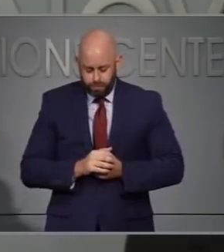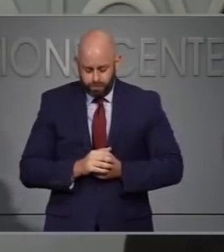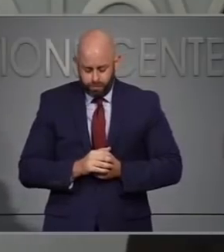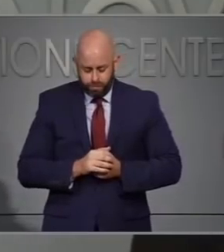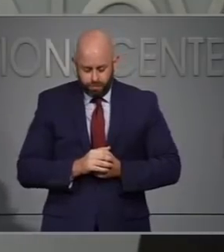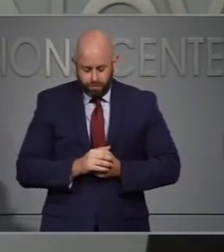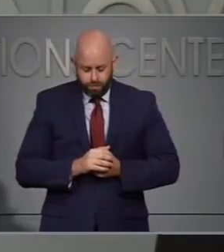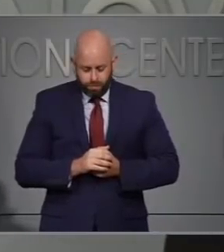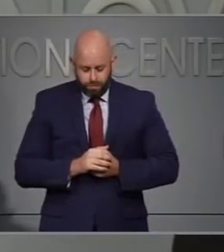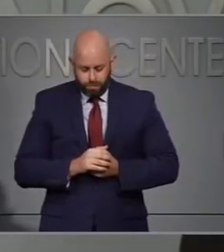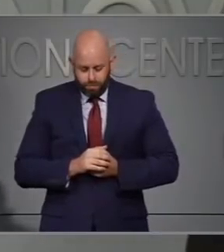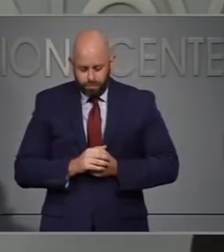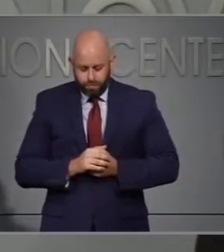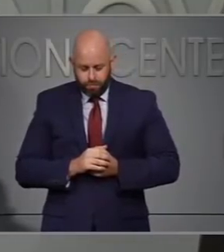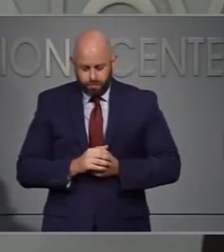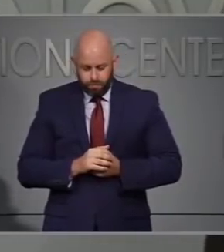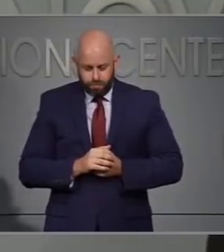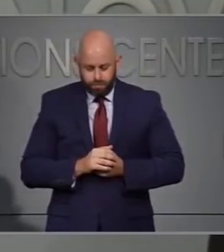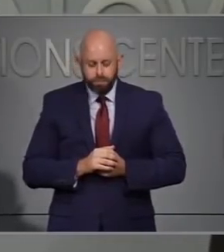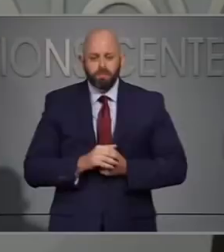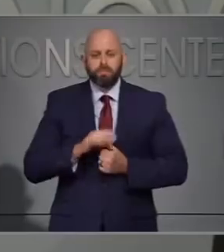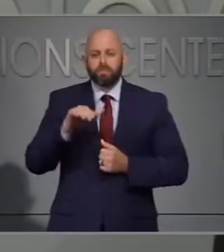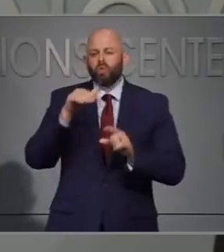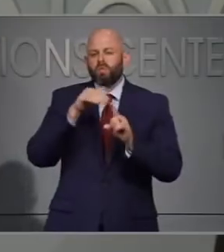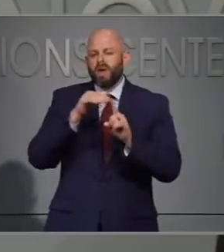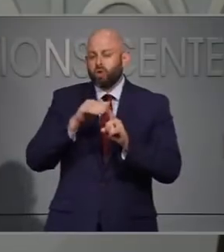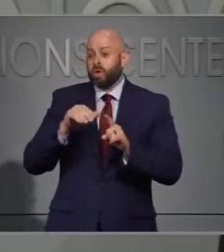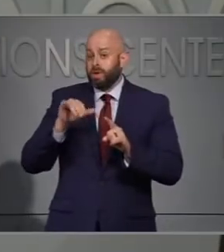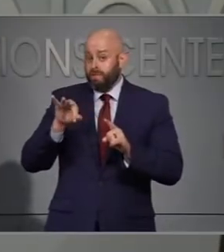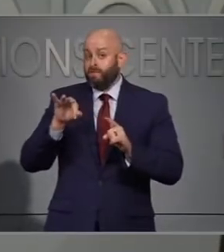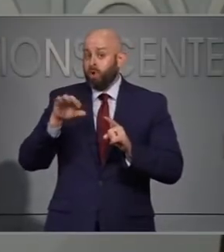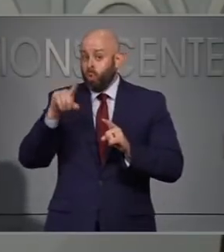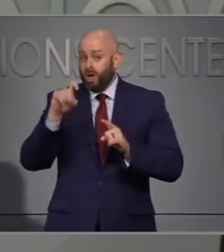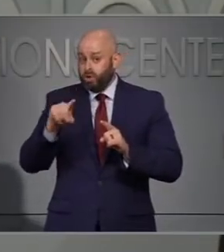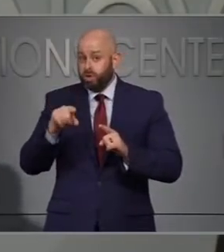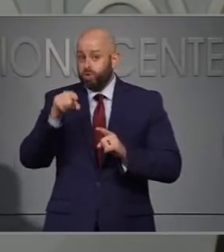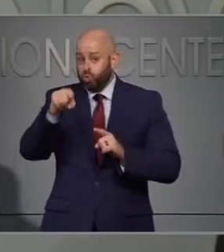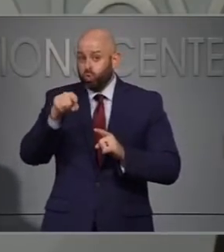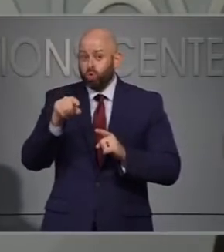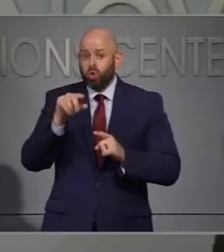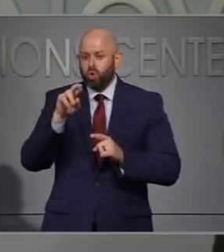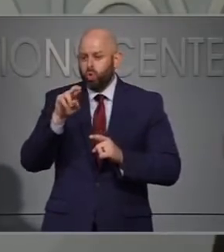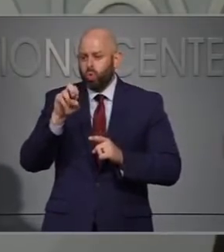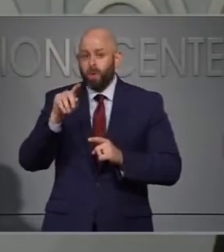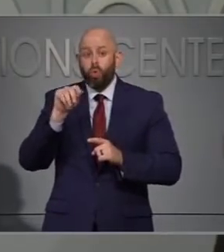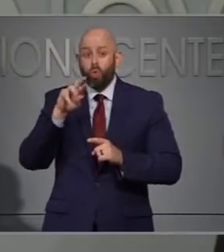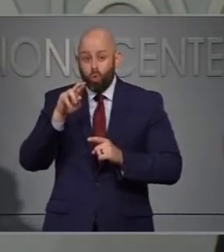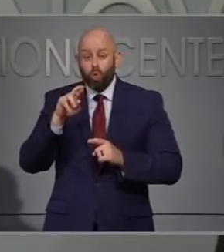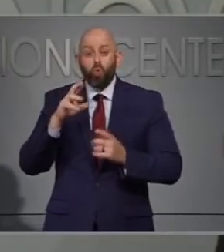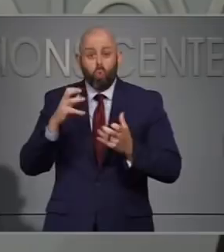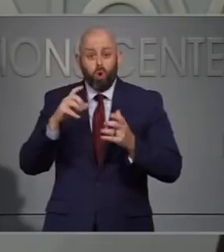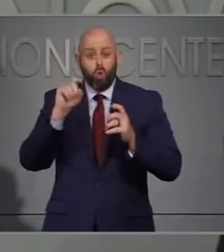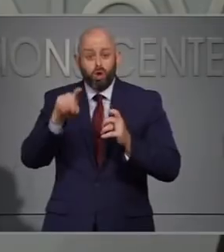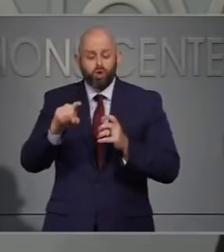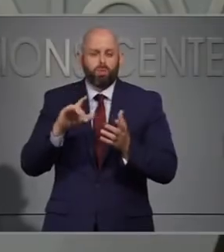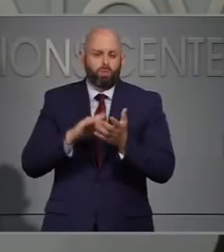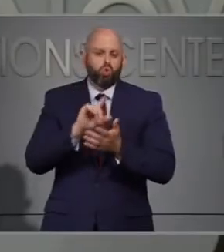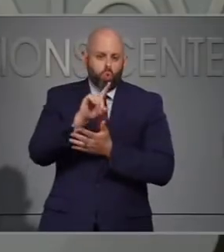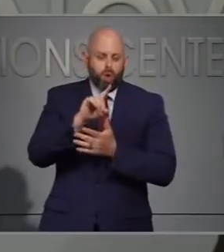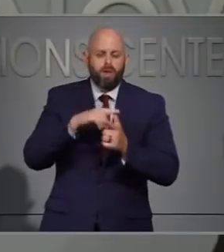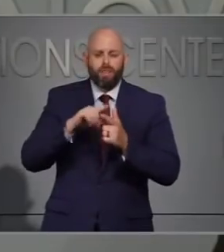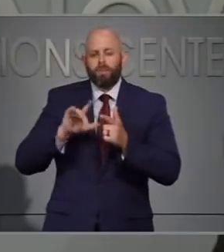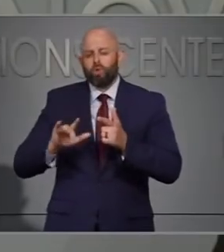We'll remind our reporters on the line to please press 1 if you have a question, and then press 5 if you have a follow-up. We'll take our